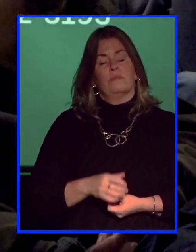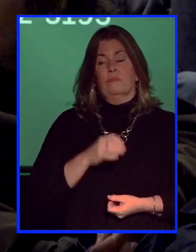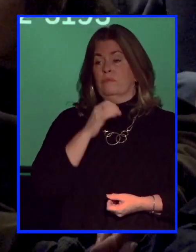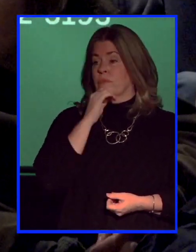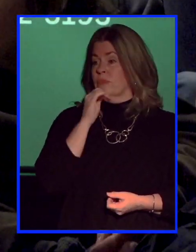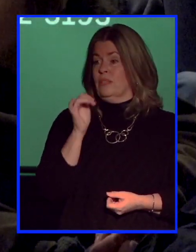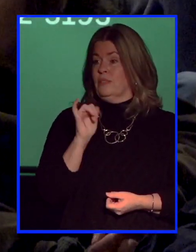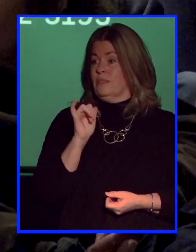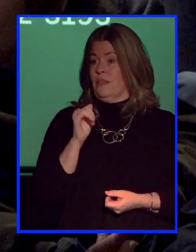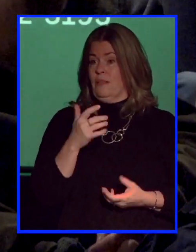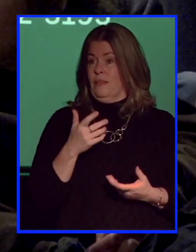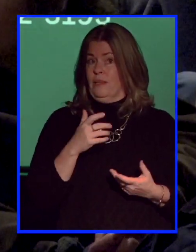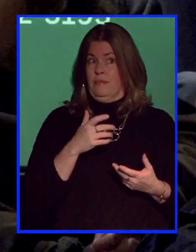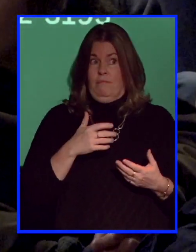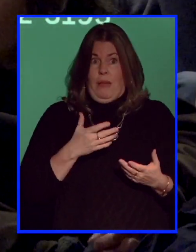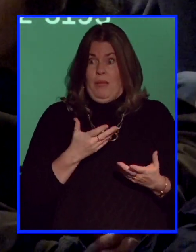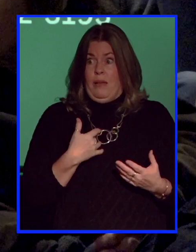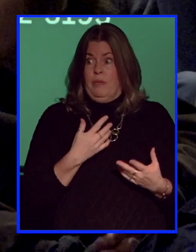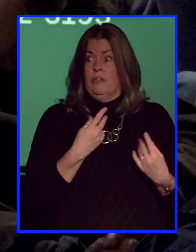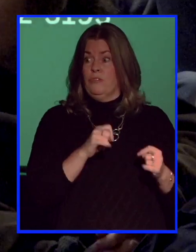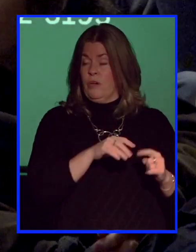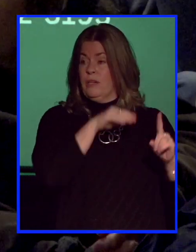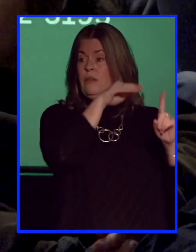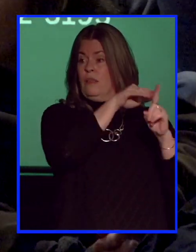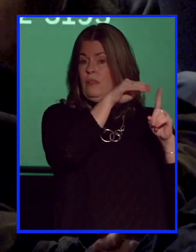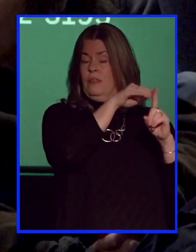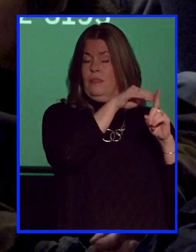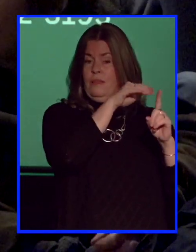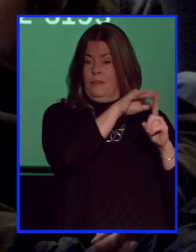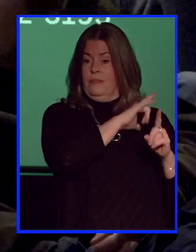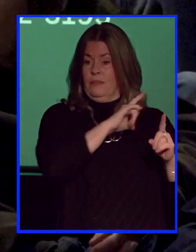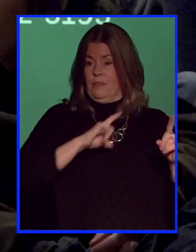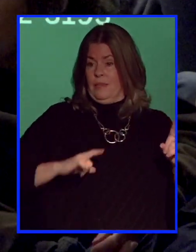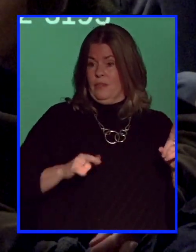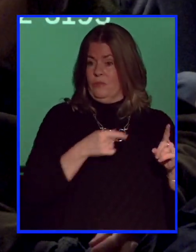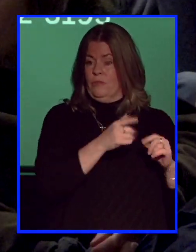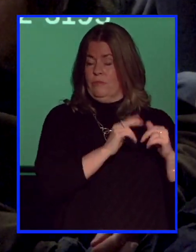one building and start that project. It didn't turn out.